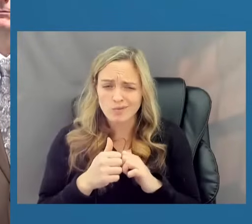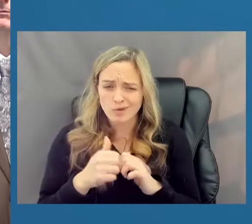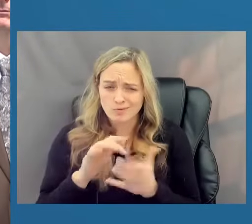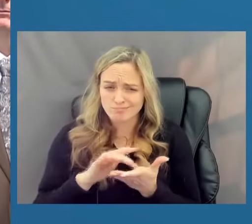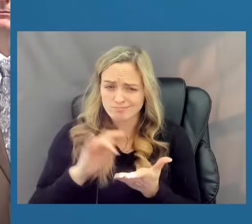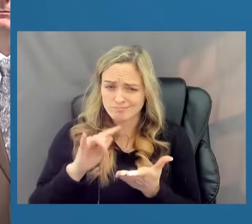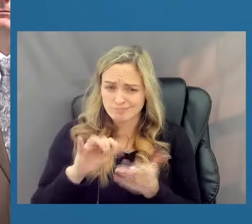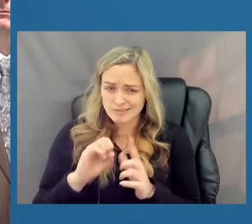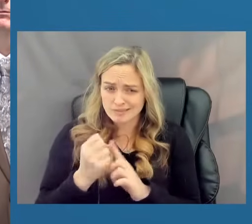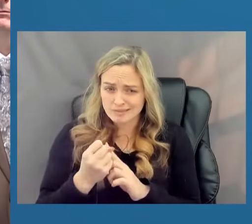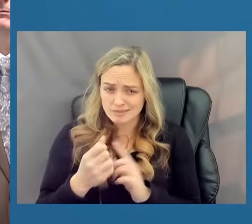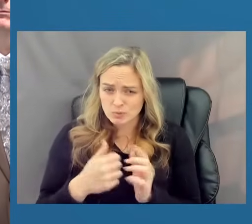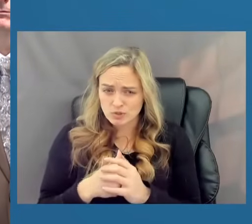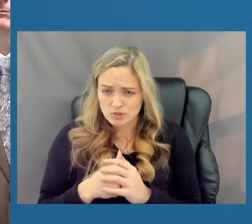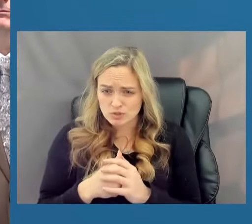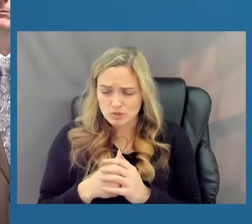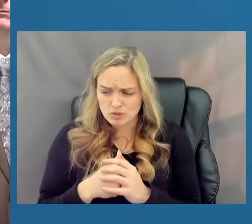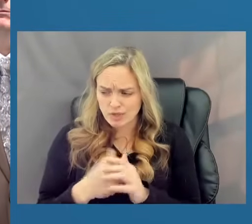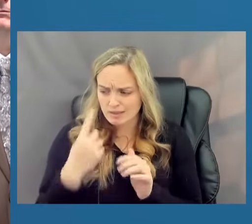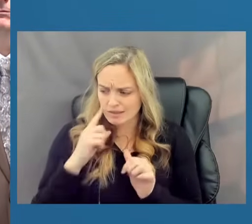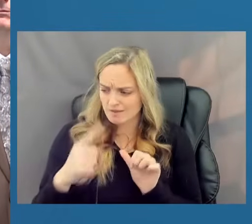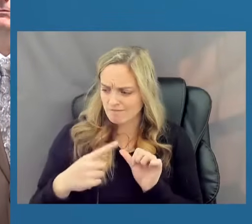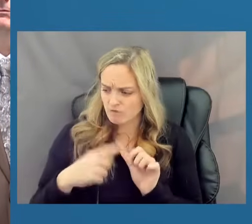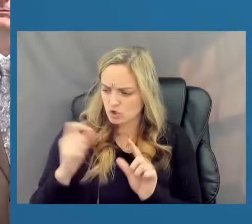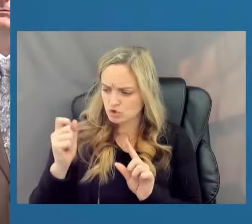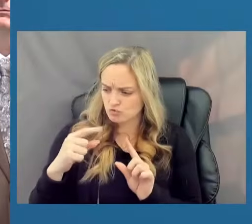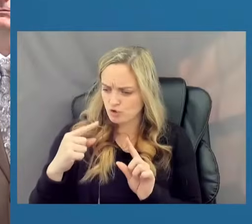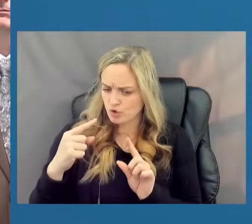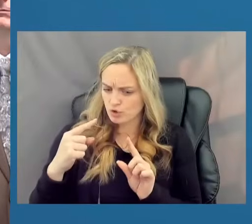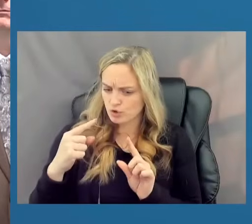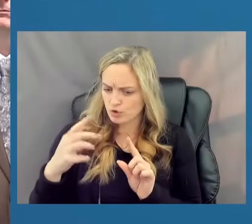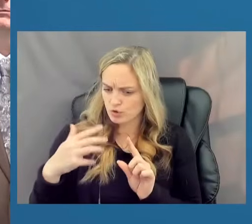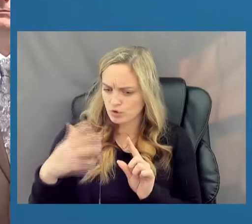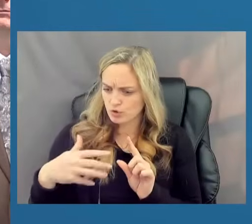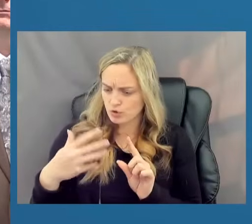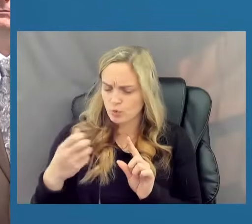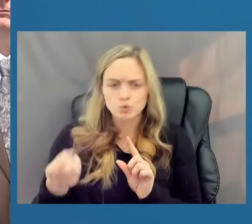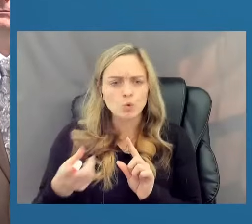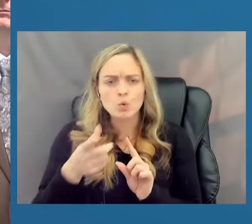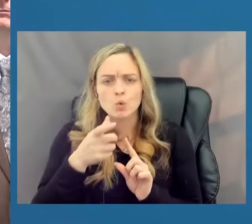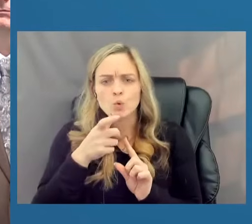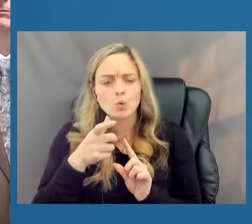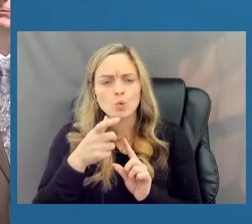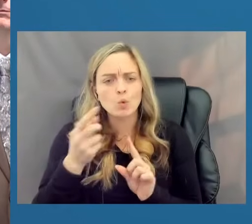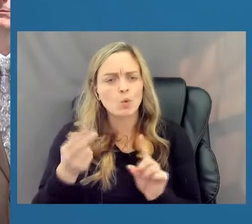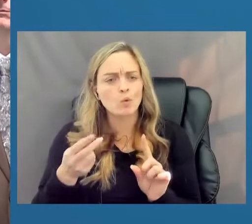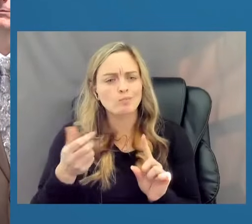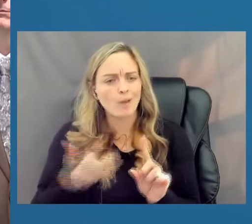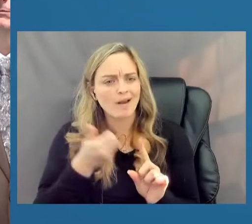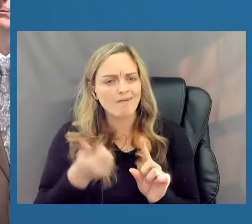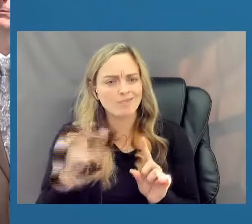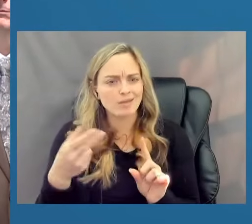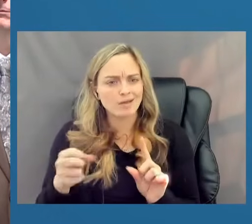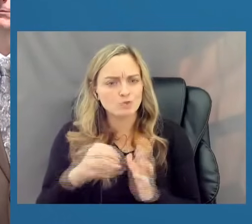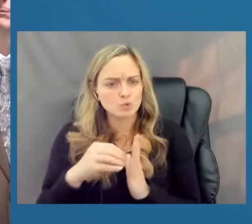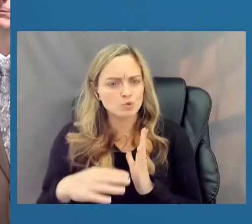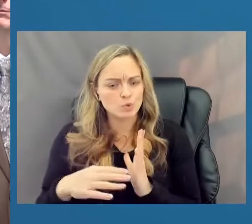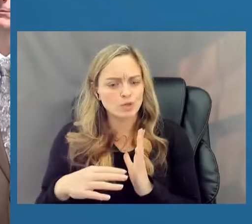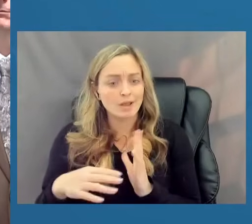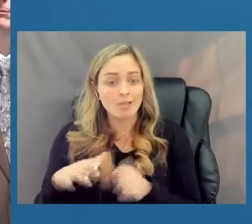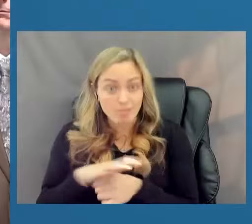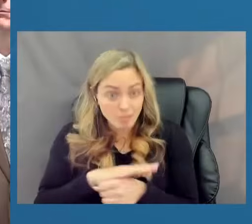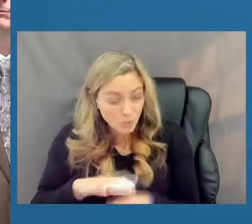was, the first trigger was, so who went after the high school student? It was local